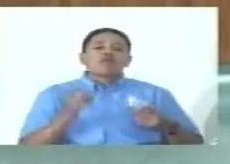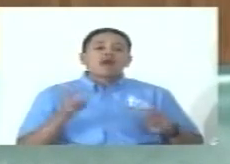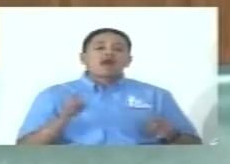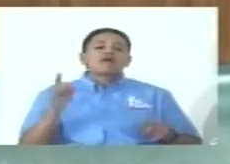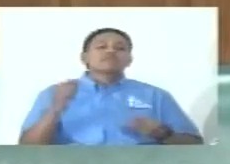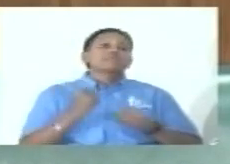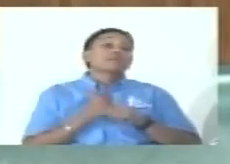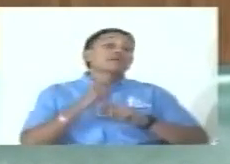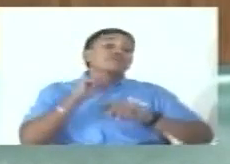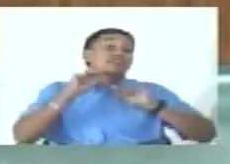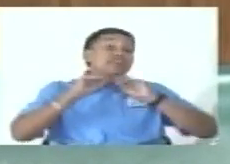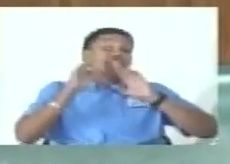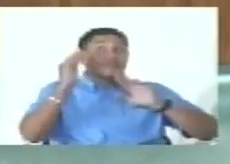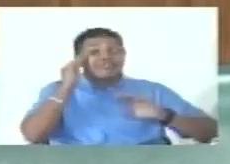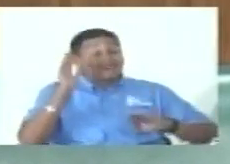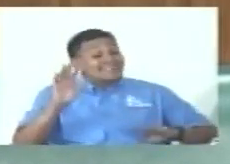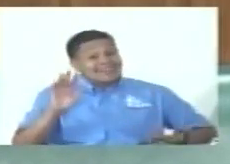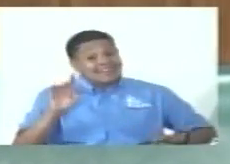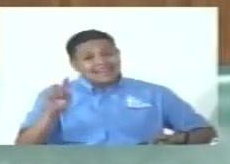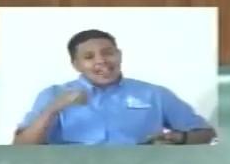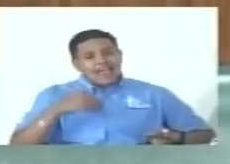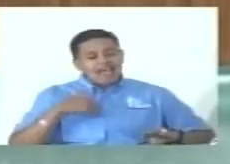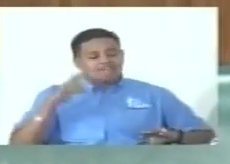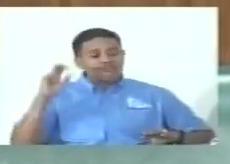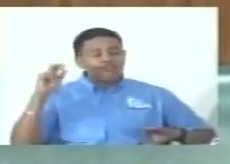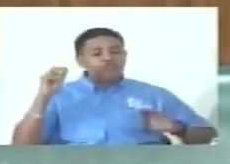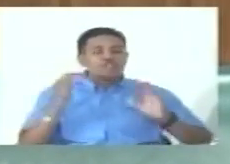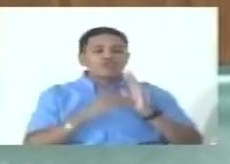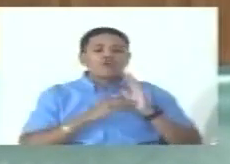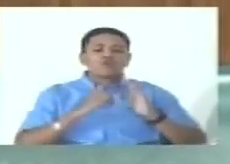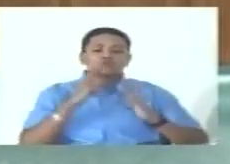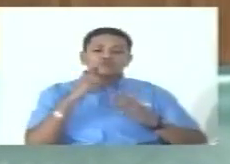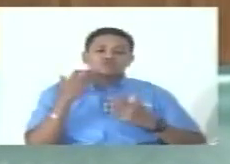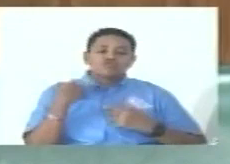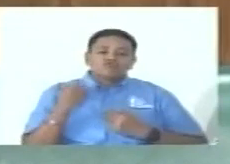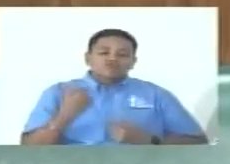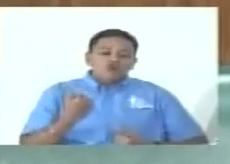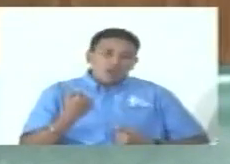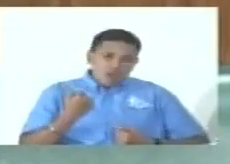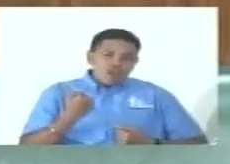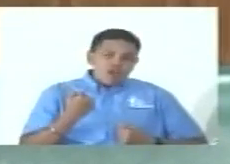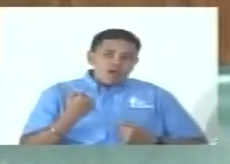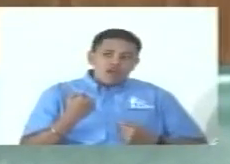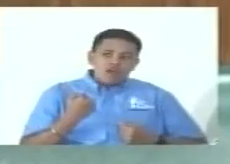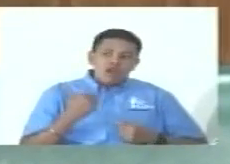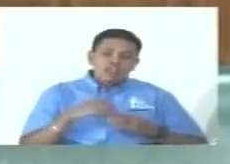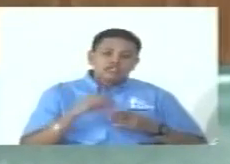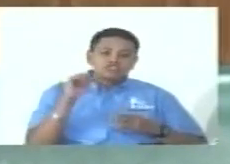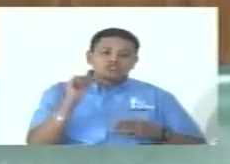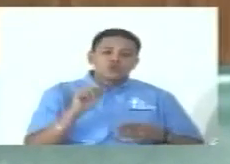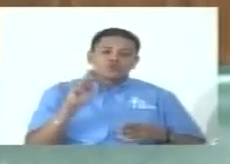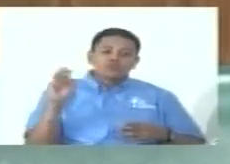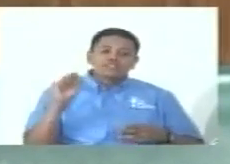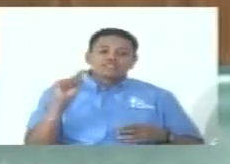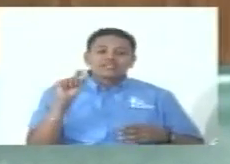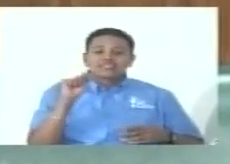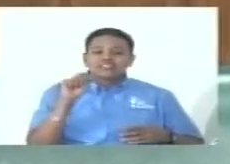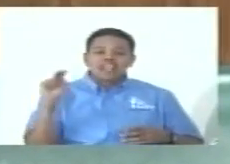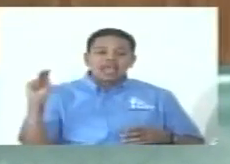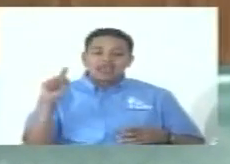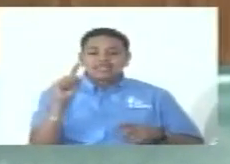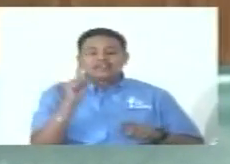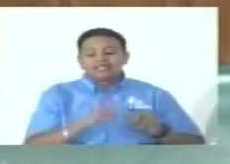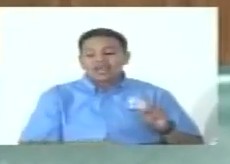it clear to them that he had a 30,000 strong in Southwest St. Anne, and he couldn't be